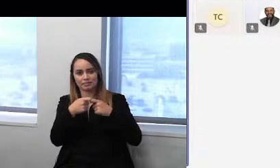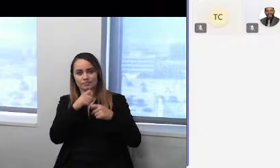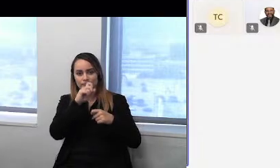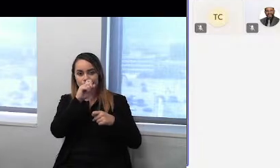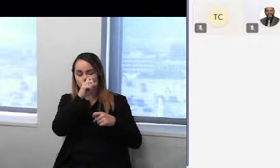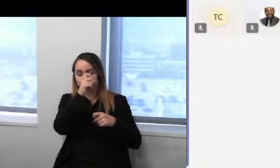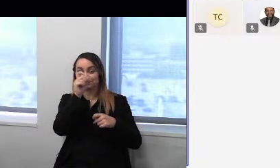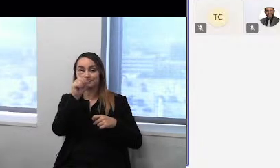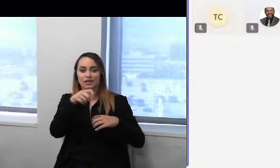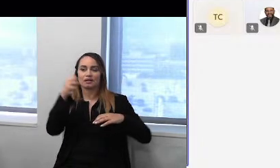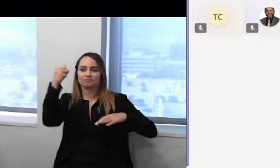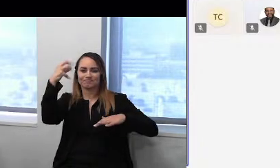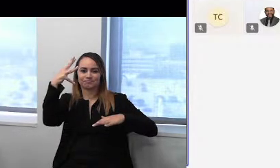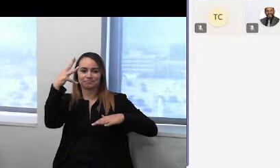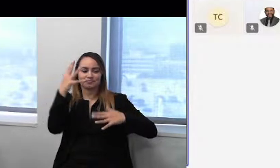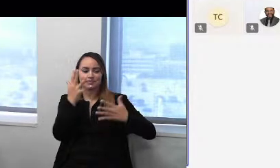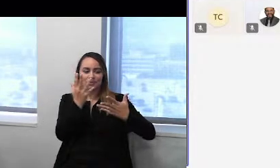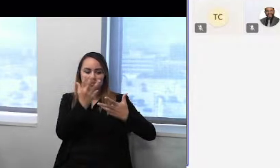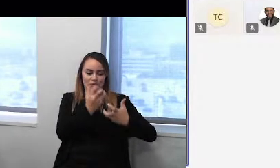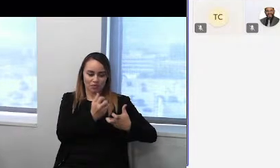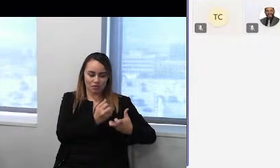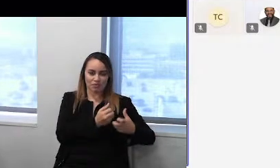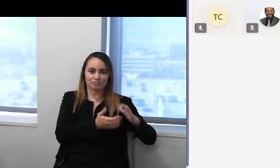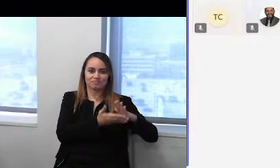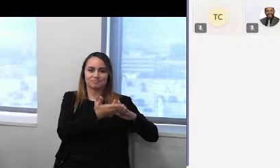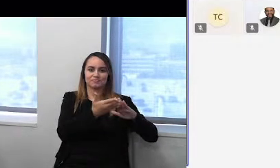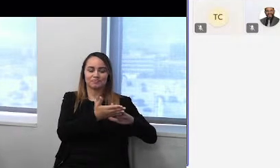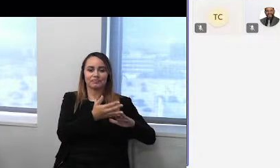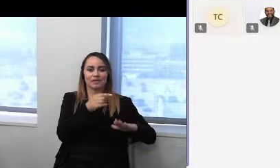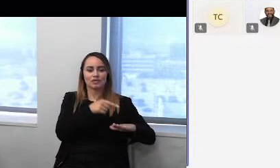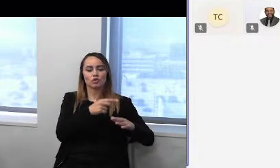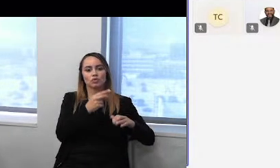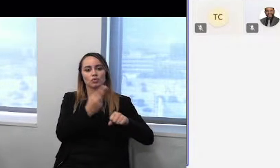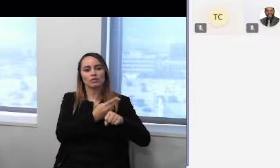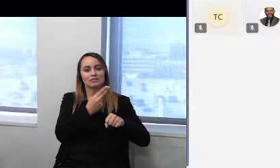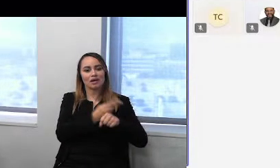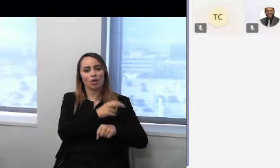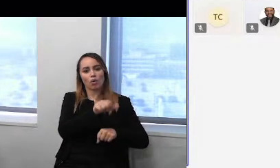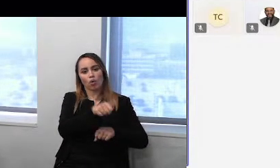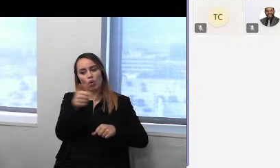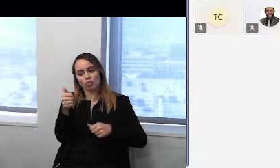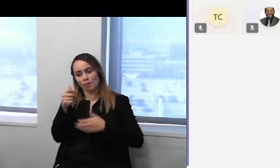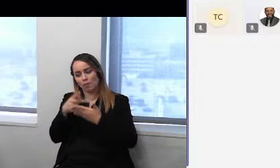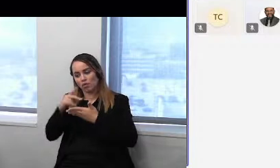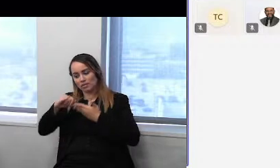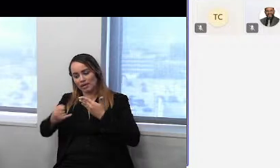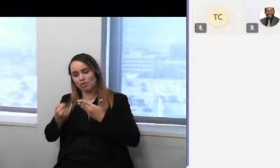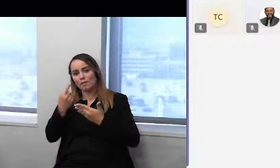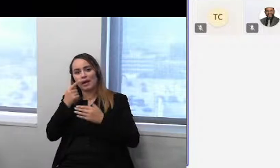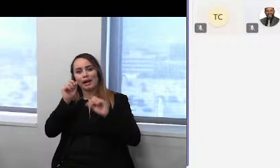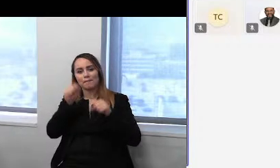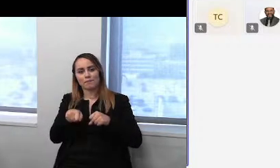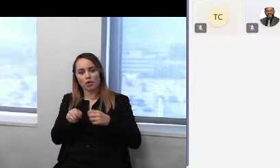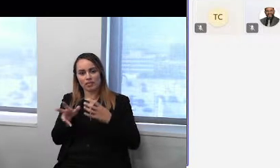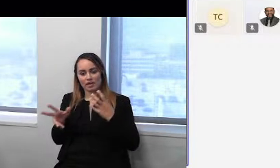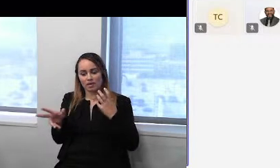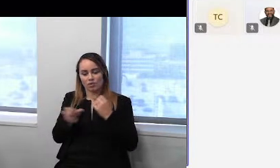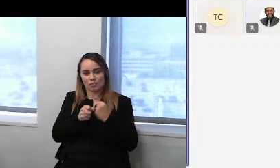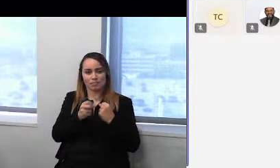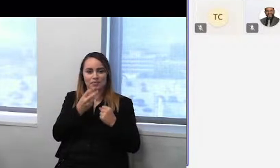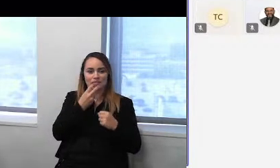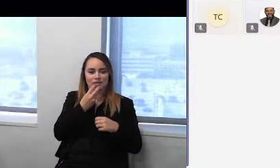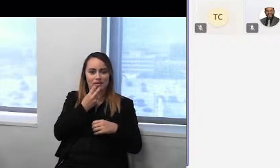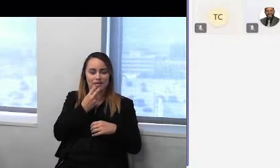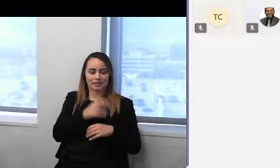coupled in many occasions with a solar projects to be able to be charged. It doesn't. No, I don't want to. It might. Yes, it doesn't.